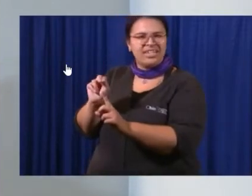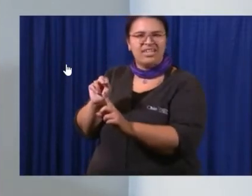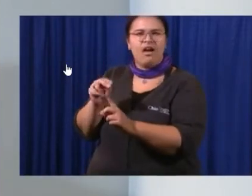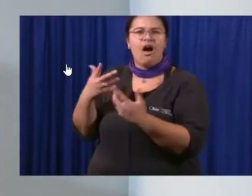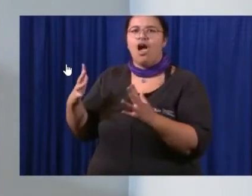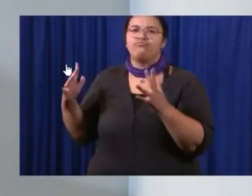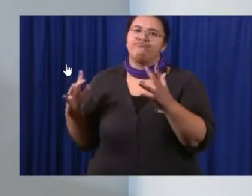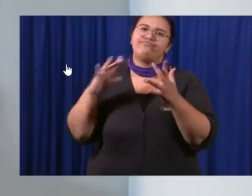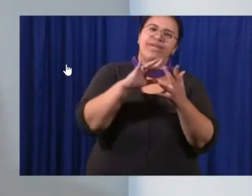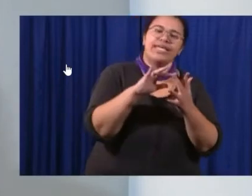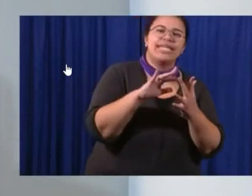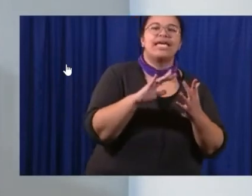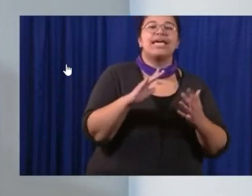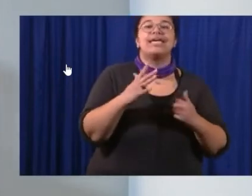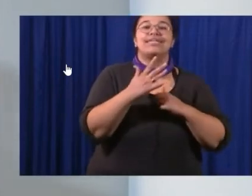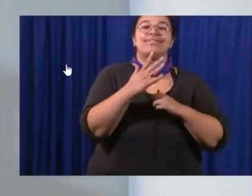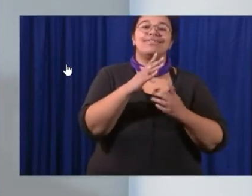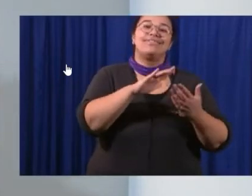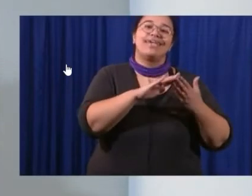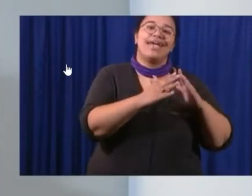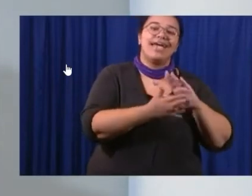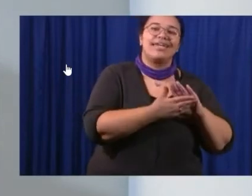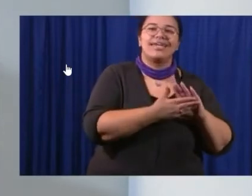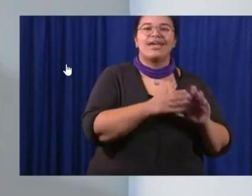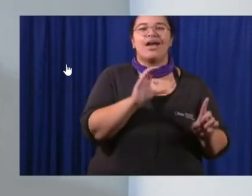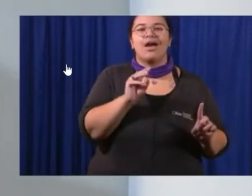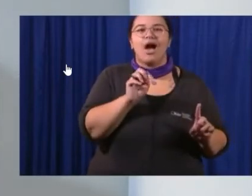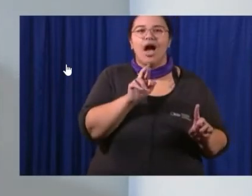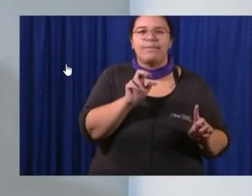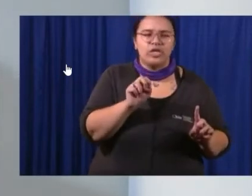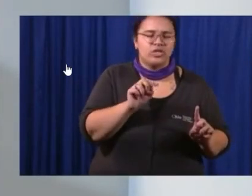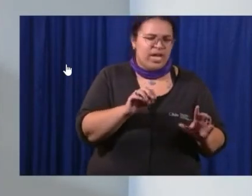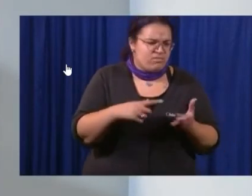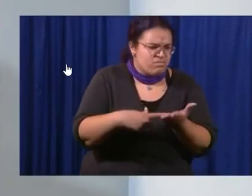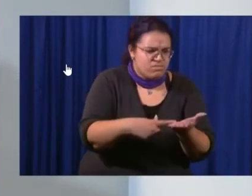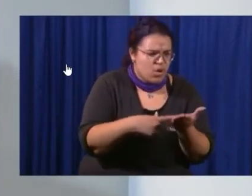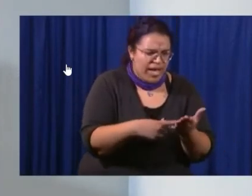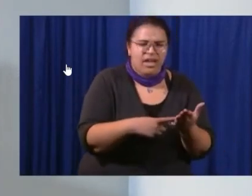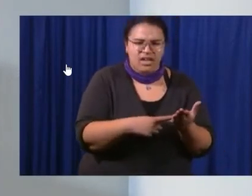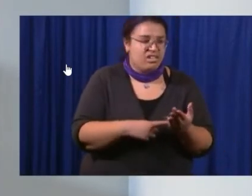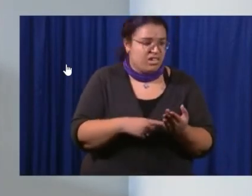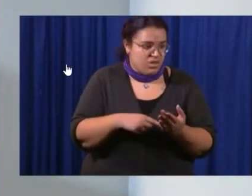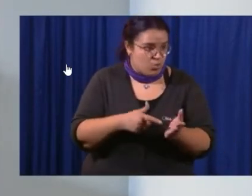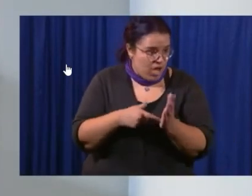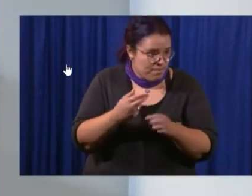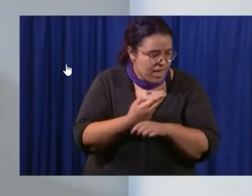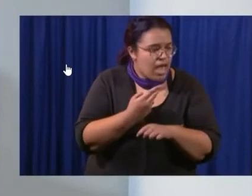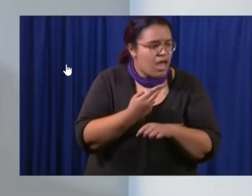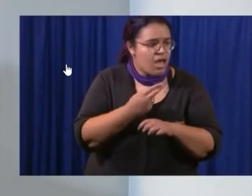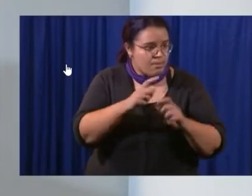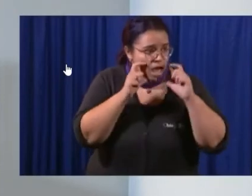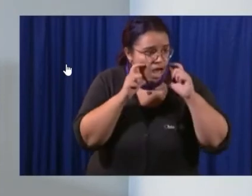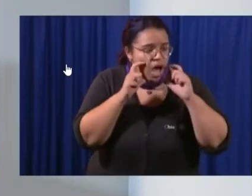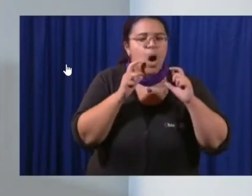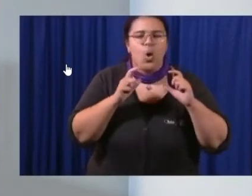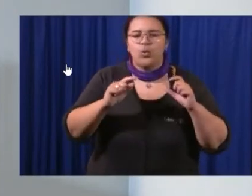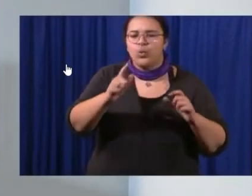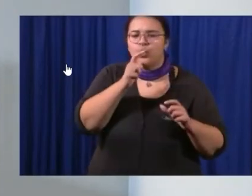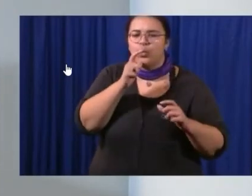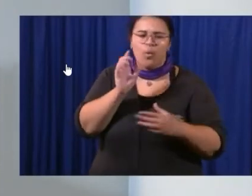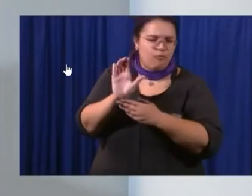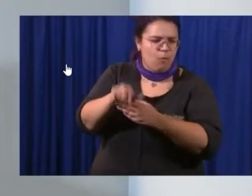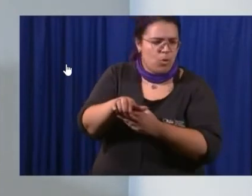made sense, so about who enforces it, how do you get it right. Those are good conversations to have with this localized system